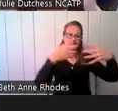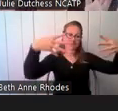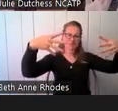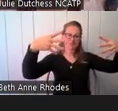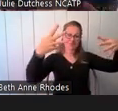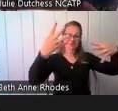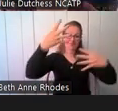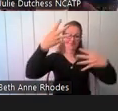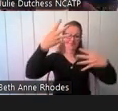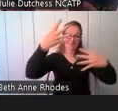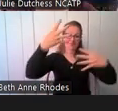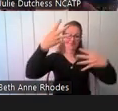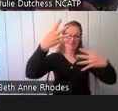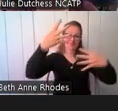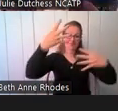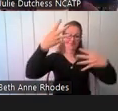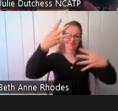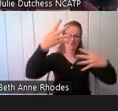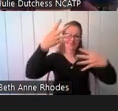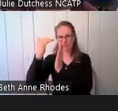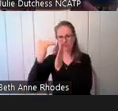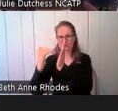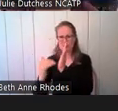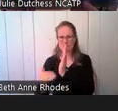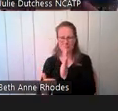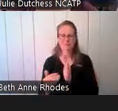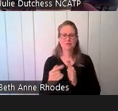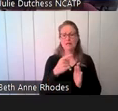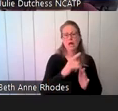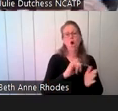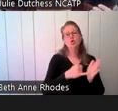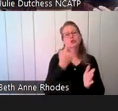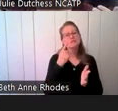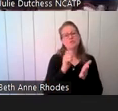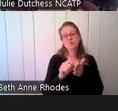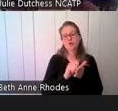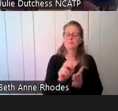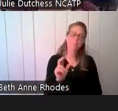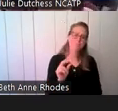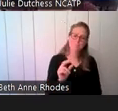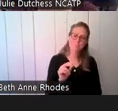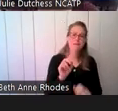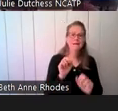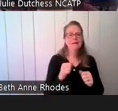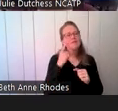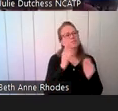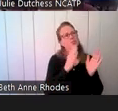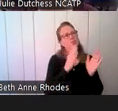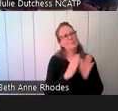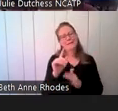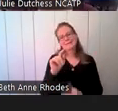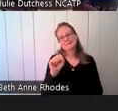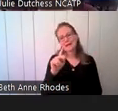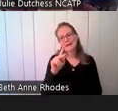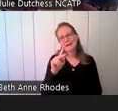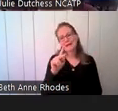keeps you focused and it keeps you organized. It's not just for writing though. It can be for like planning tasks,